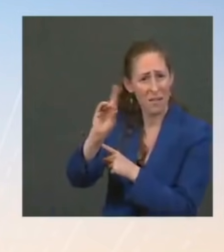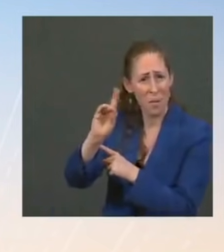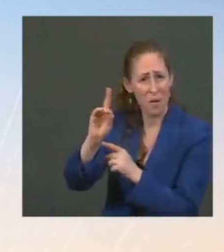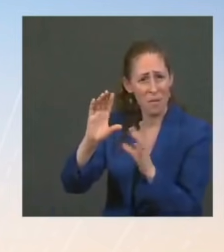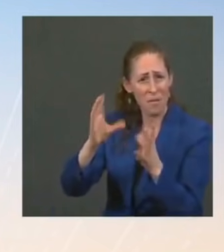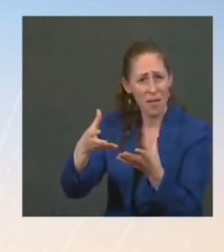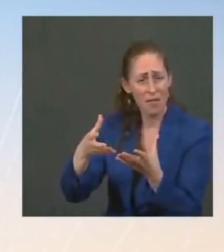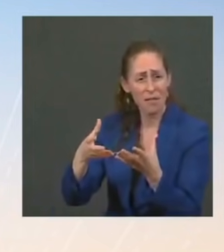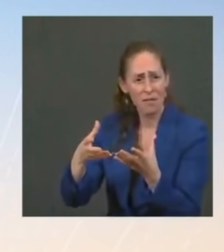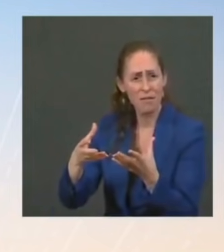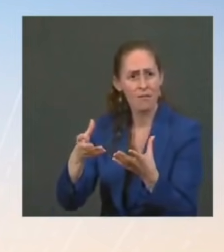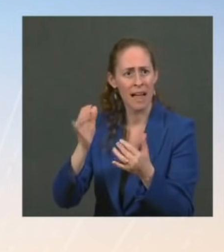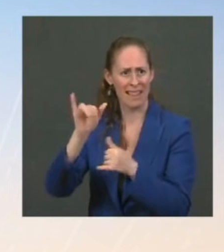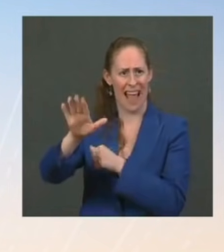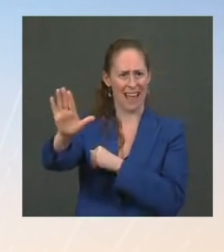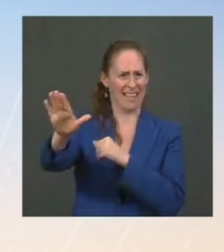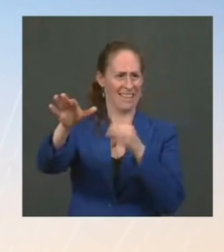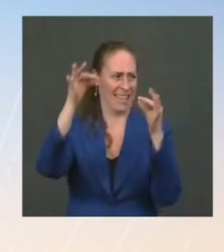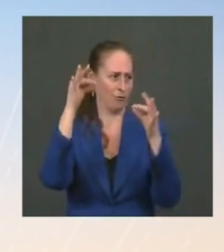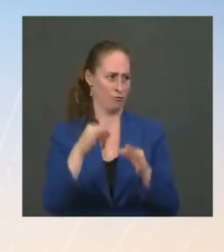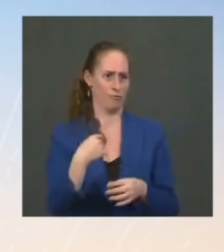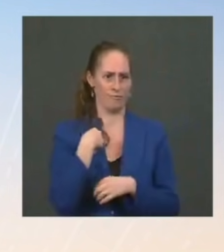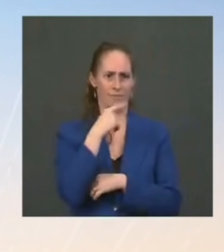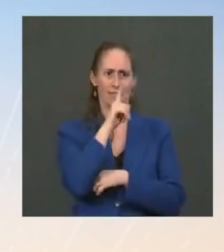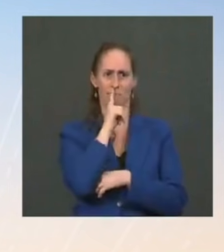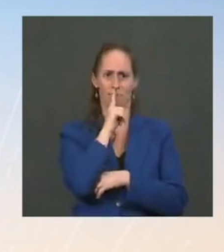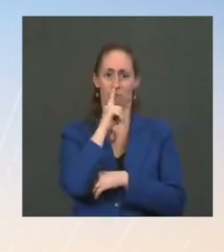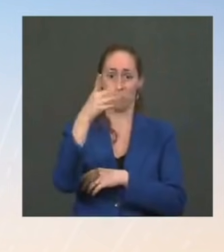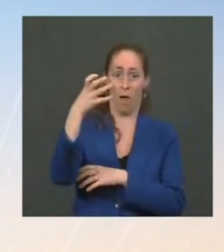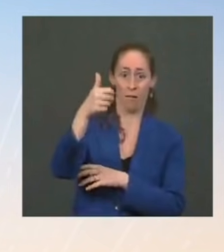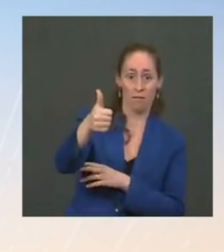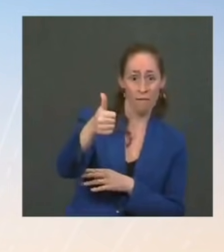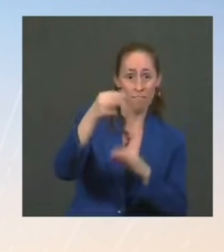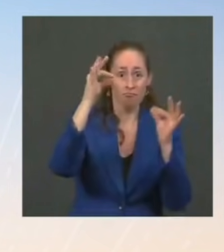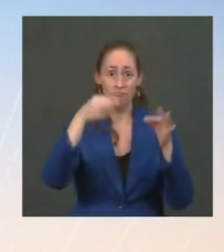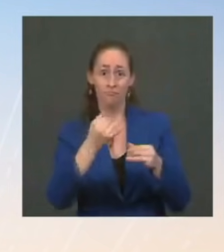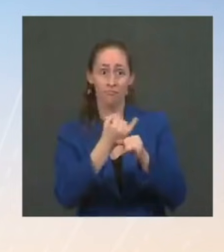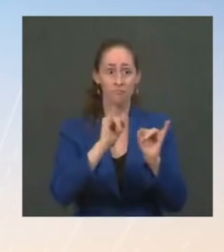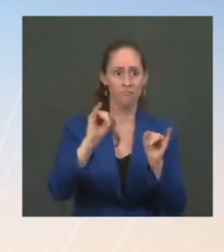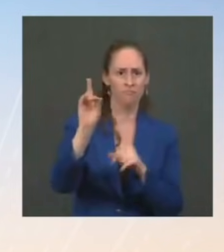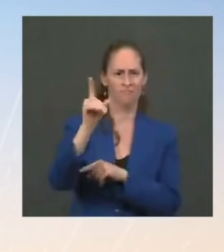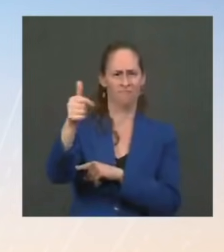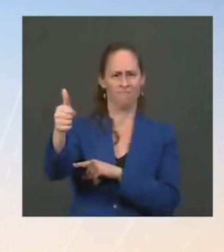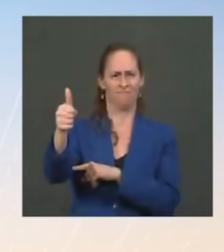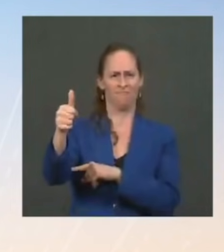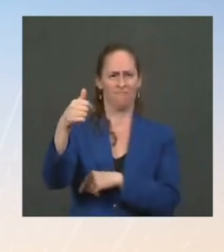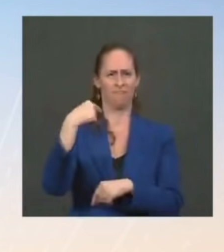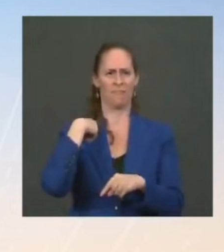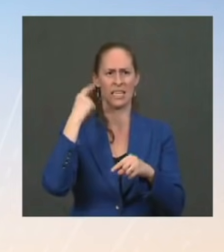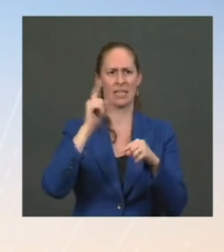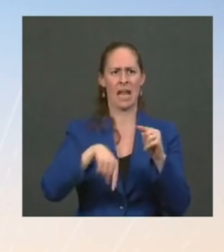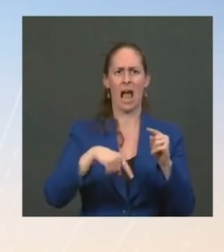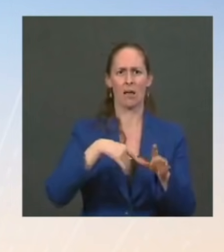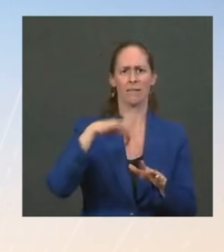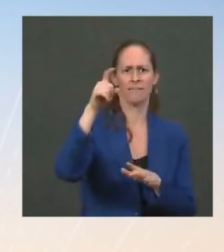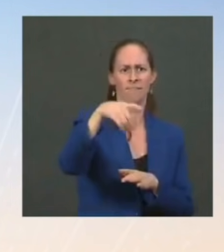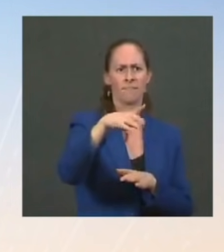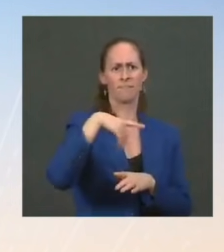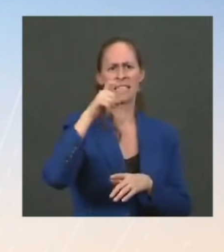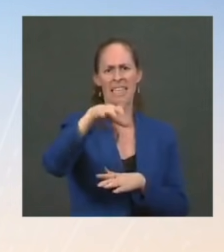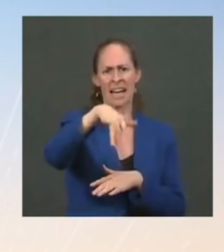That's his decision to make. That's not my decision to make. I'm not gonna we're not gonna say what party somebody belongs